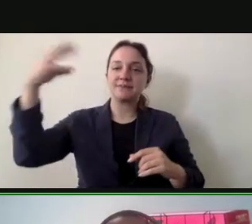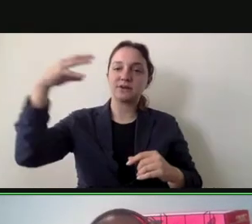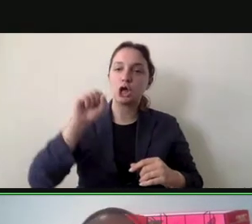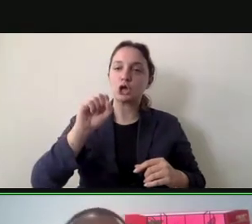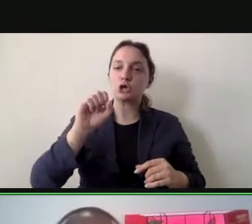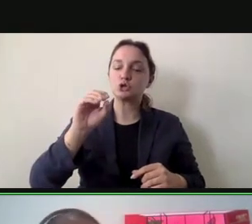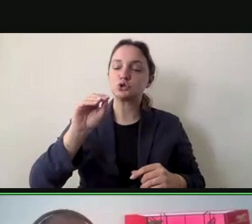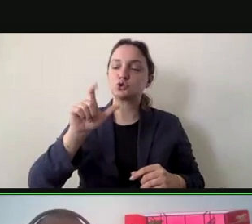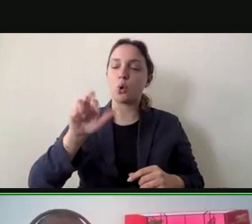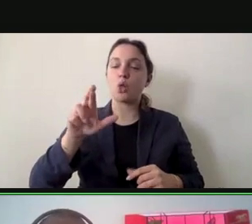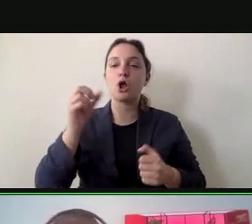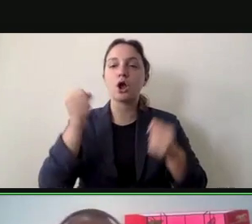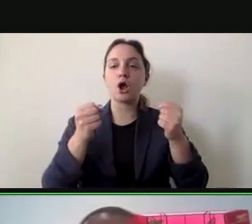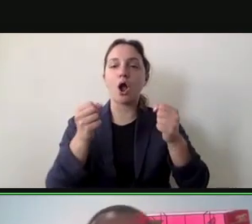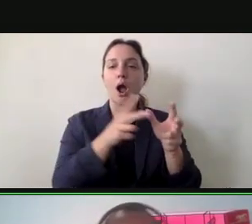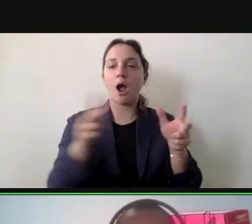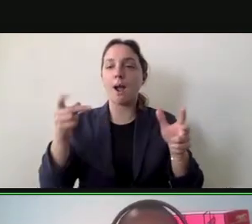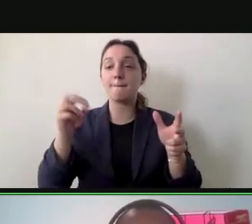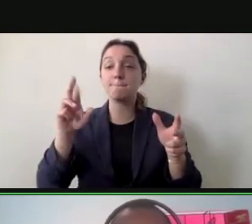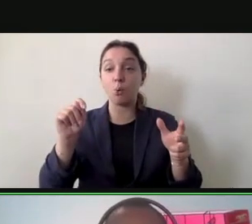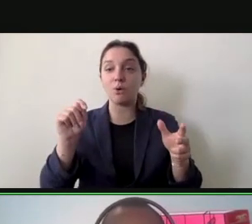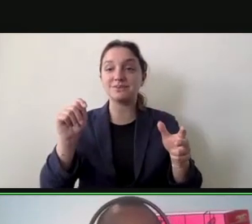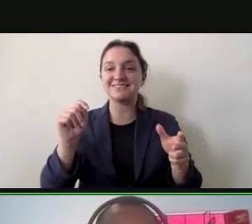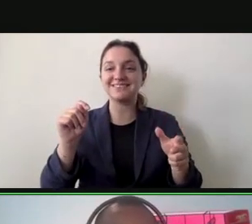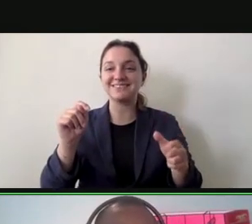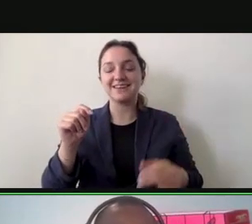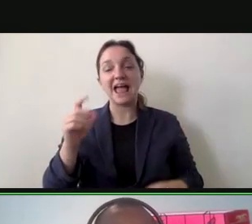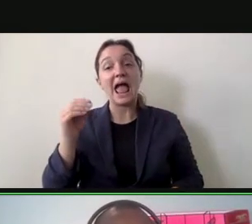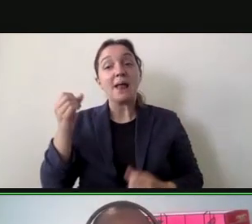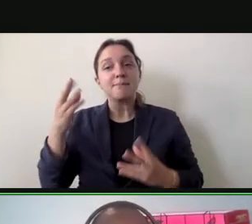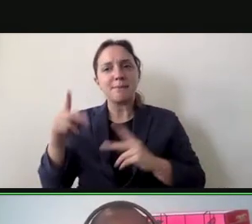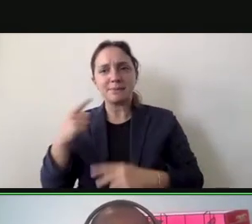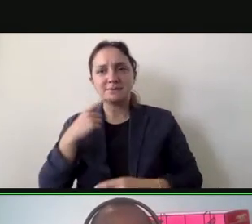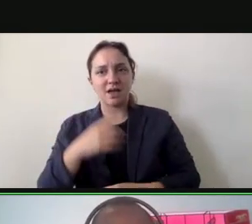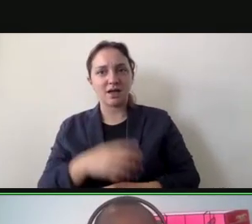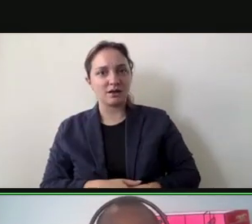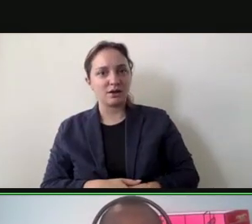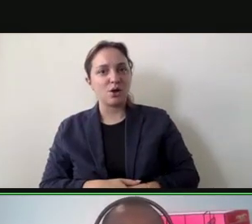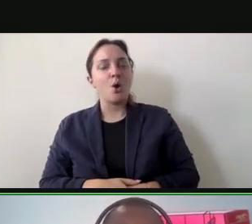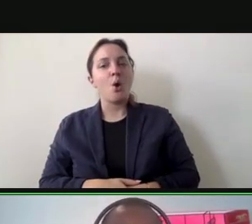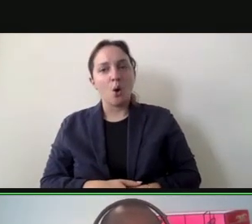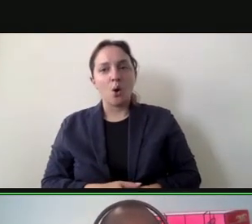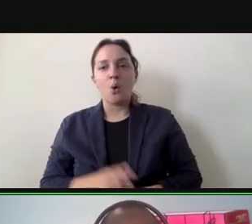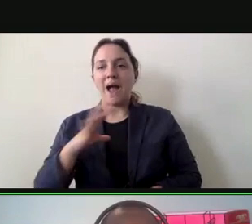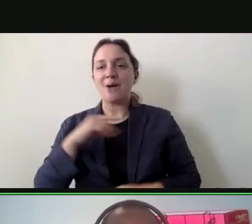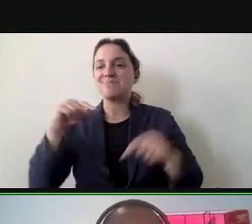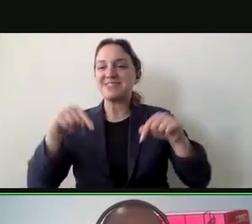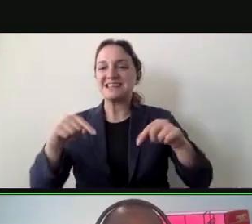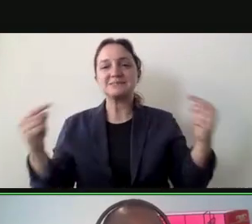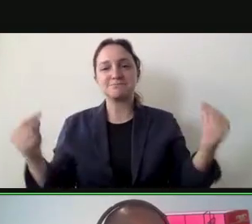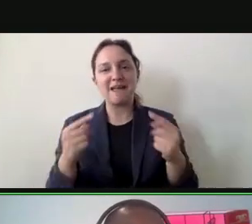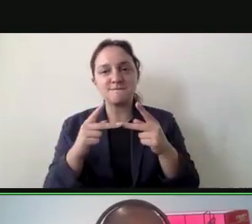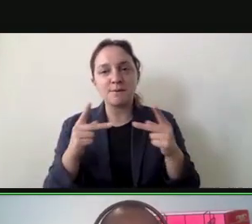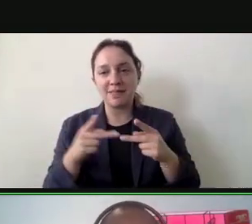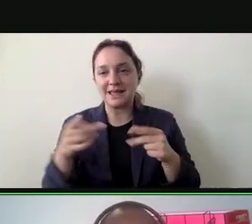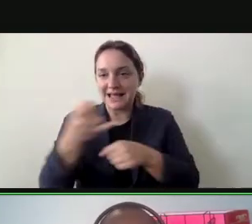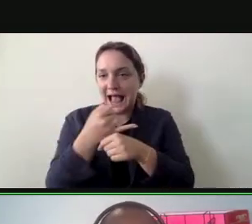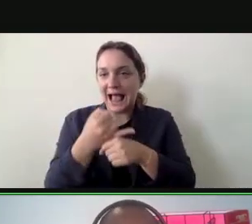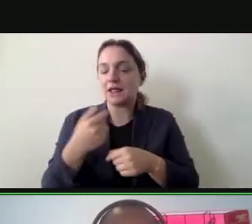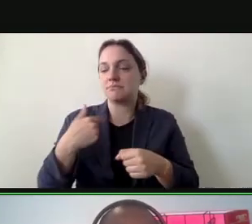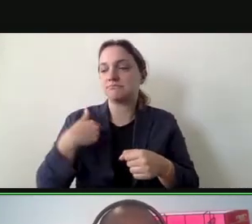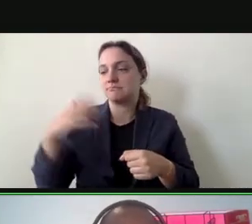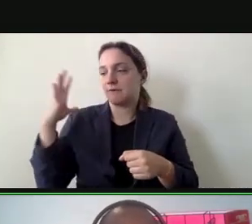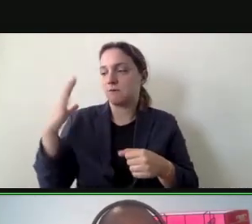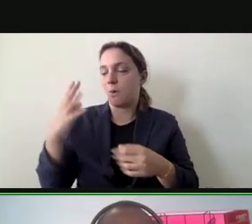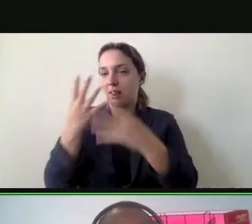really nice for some of them because they said, look, I just, this is really a painful place with a lot of painful memories for me when I was locked up here, but I